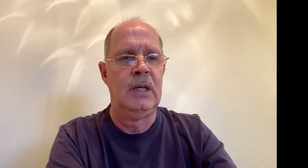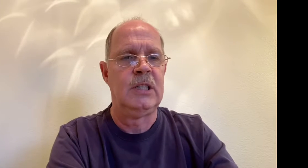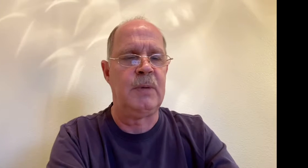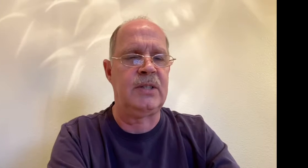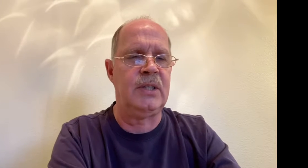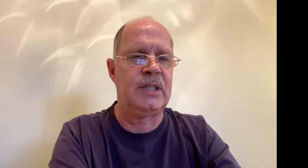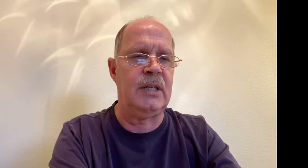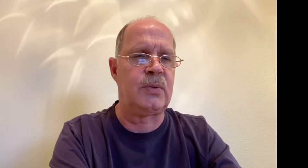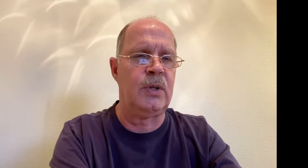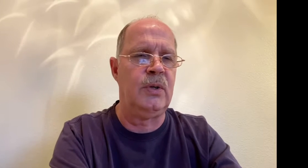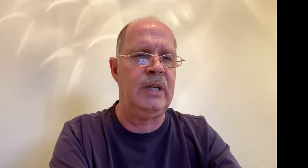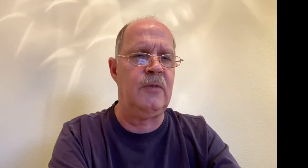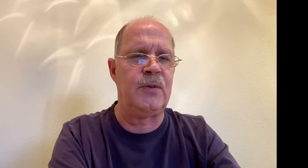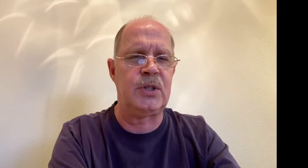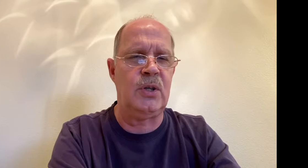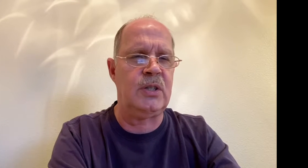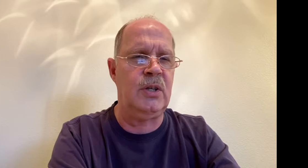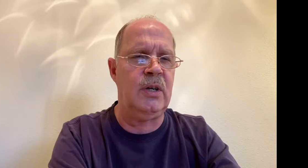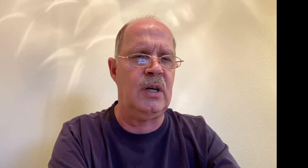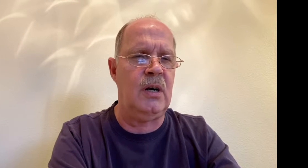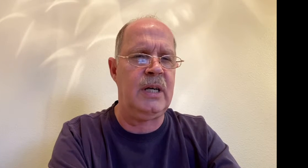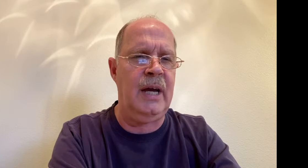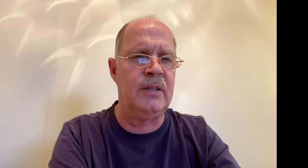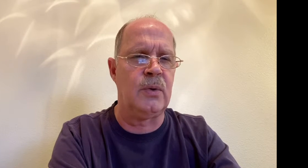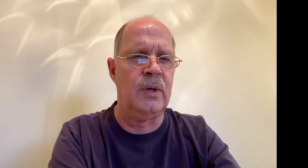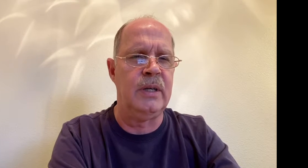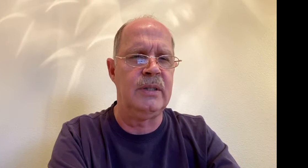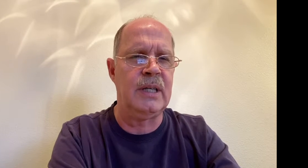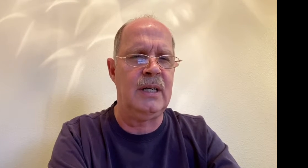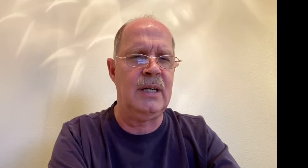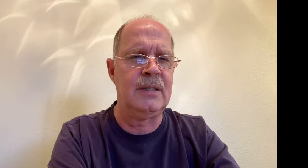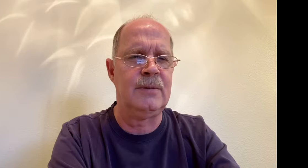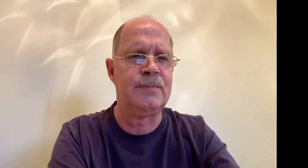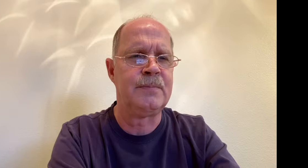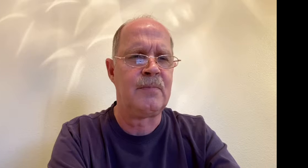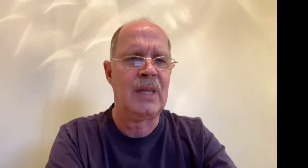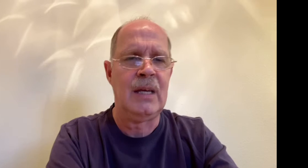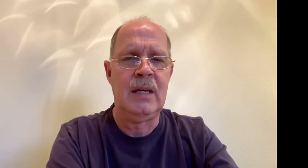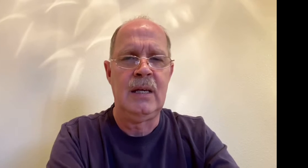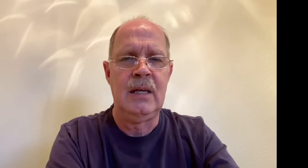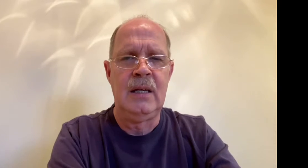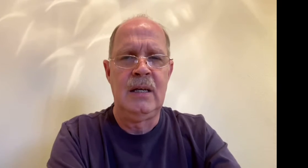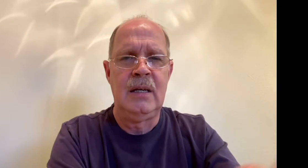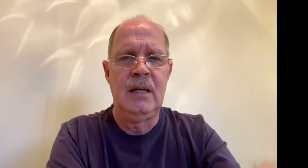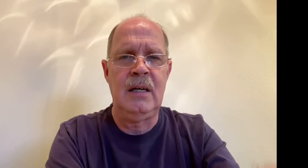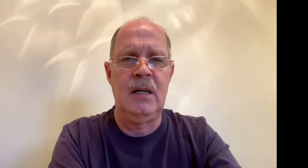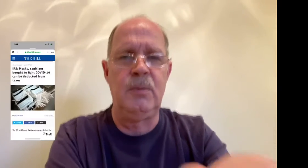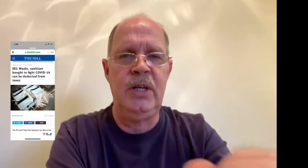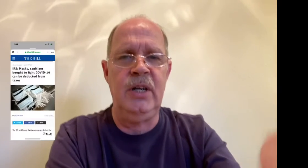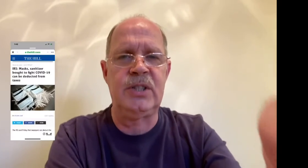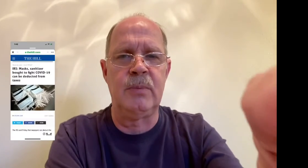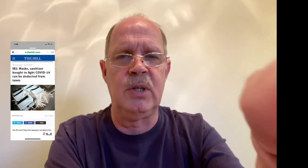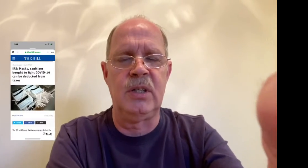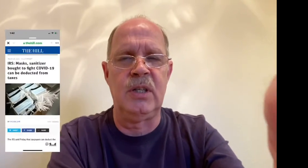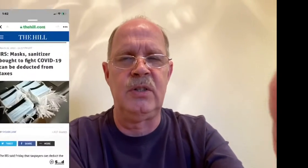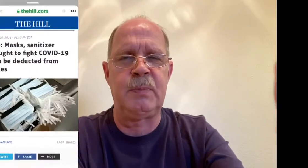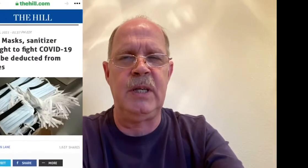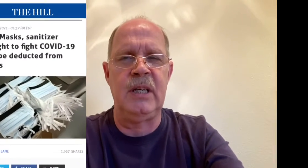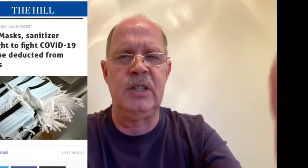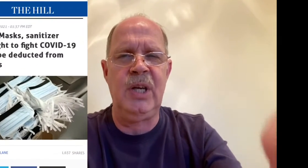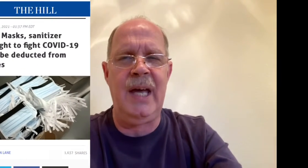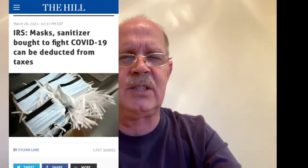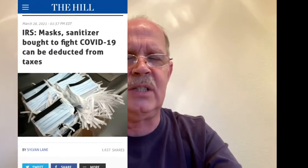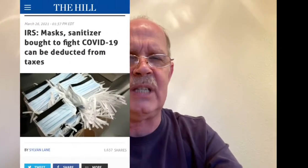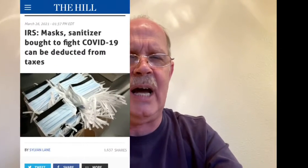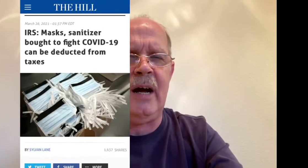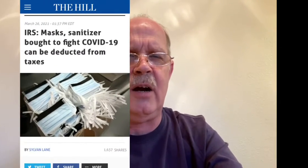you? Especially since we're doing infrastructure in all kinds of ways. I don't. Oh, but here's some good news. Speaking